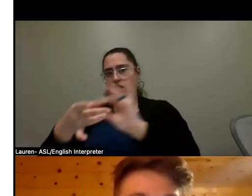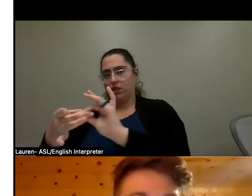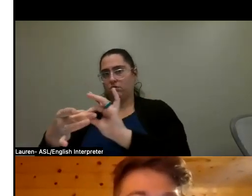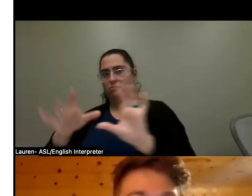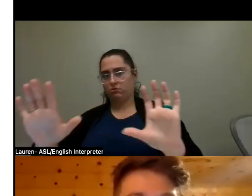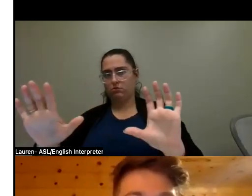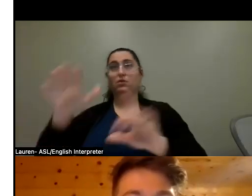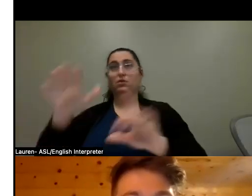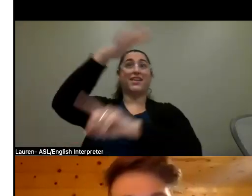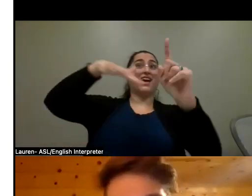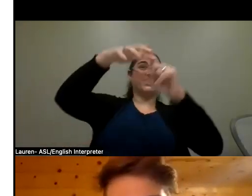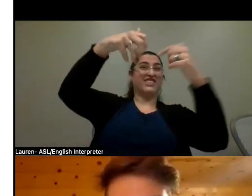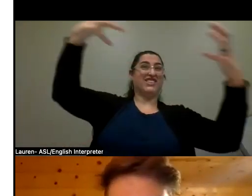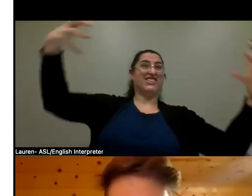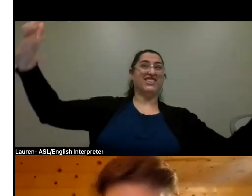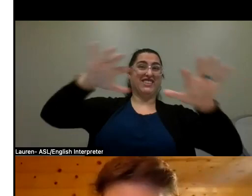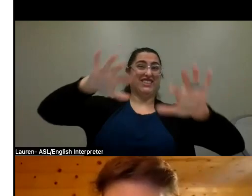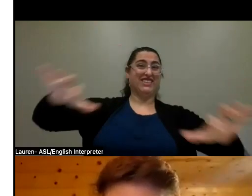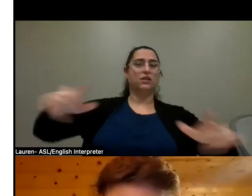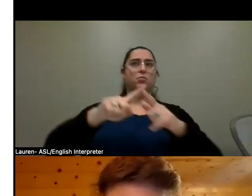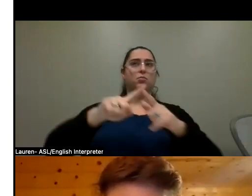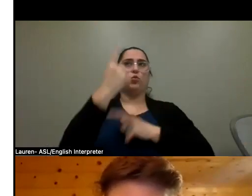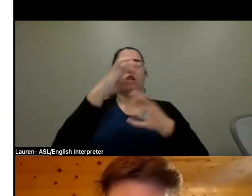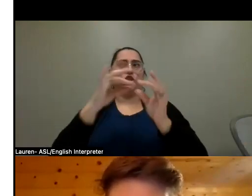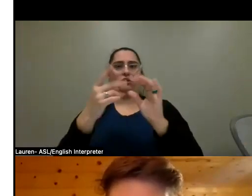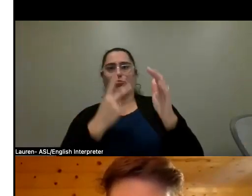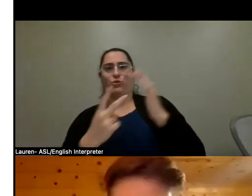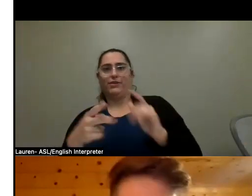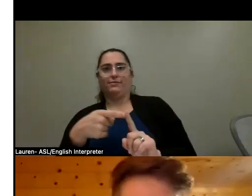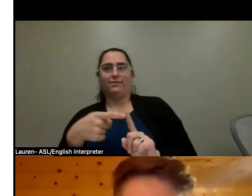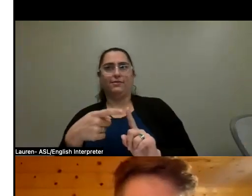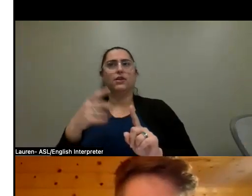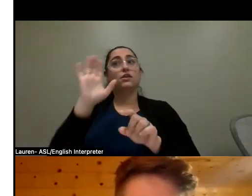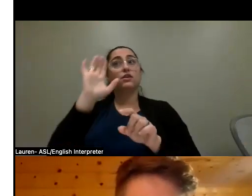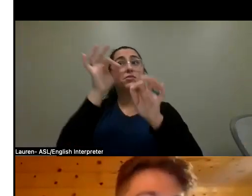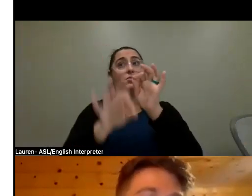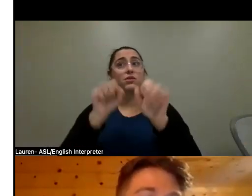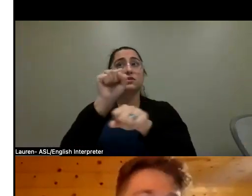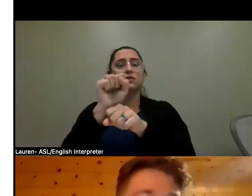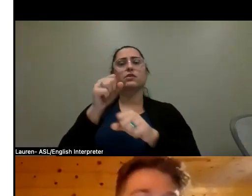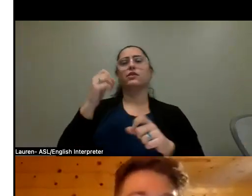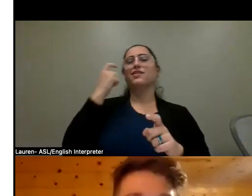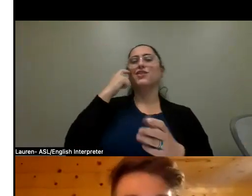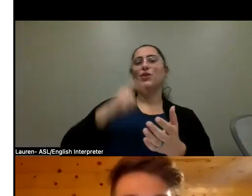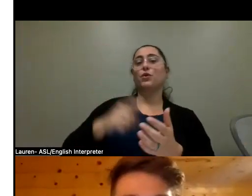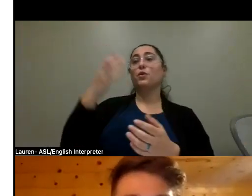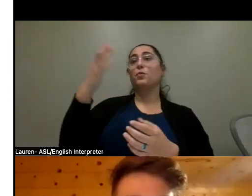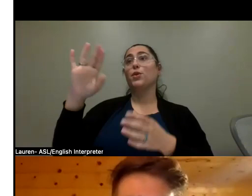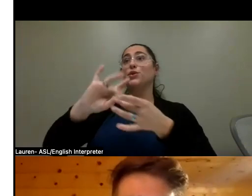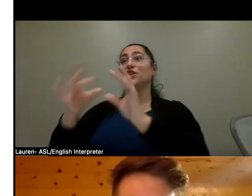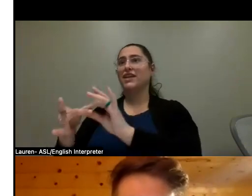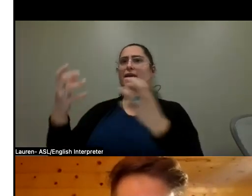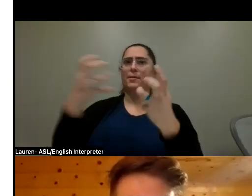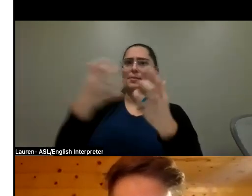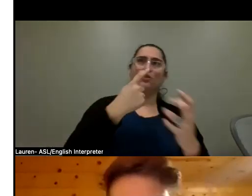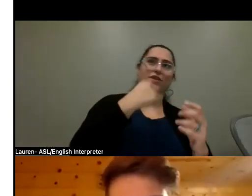everything else. So it would be a very simple task if we asked, for example, given the blue chain that's exactly matching the red chain to predict the sequence, that would